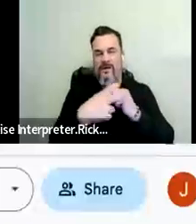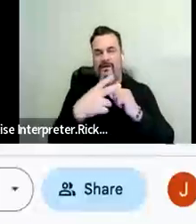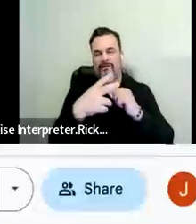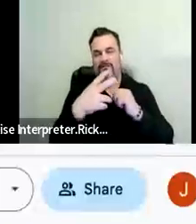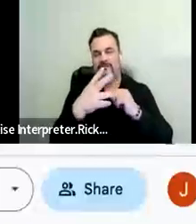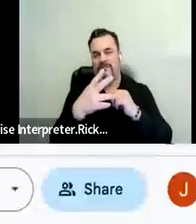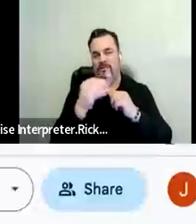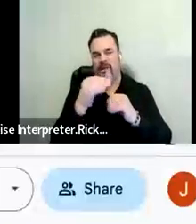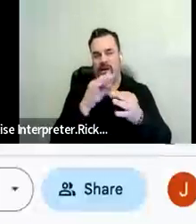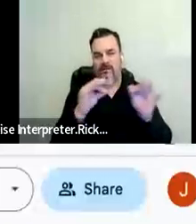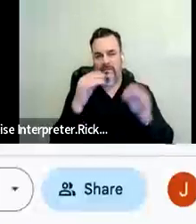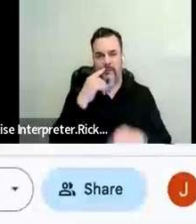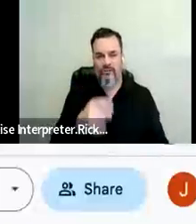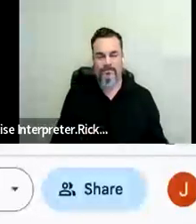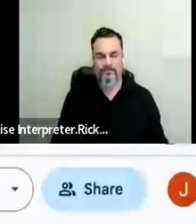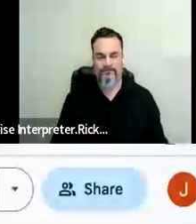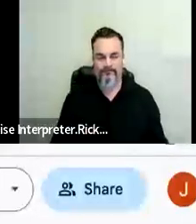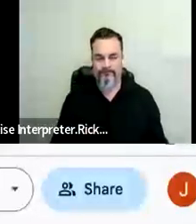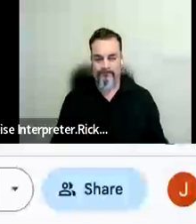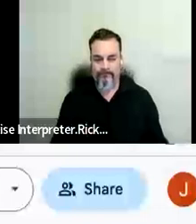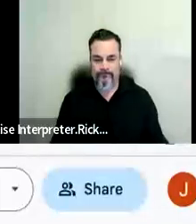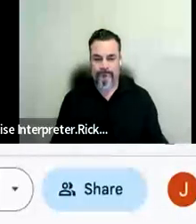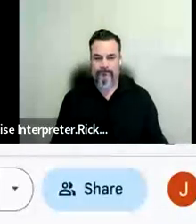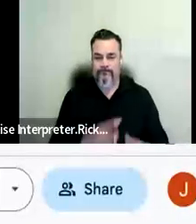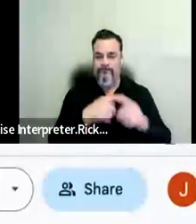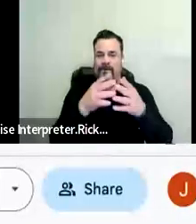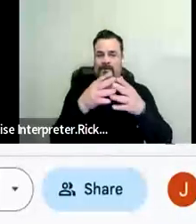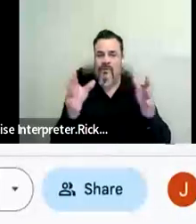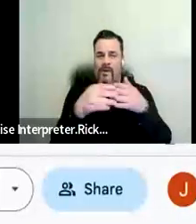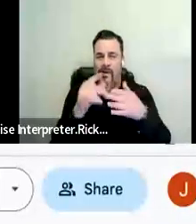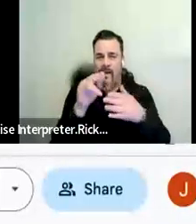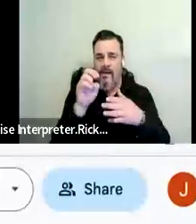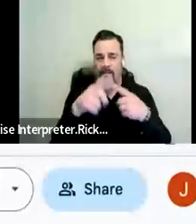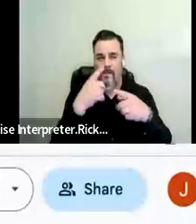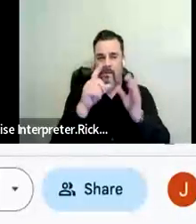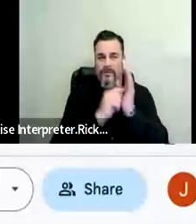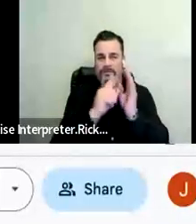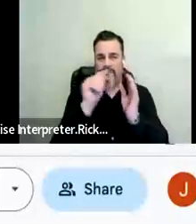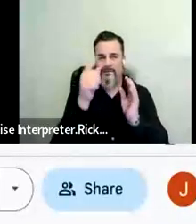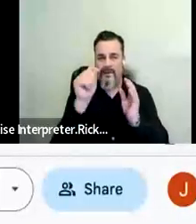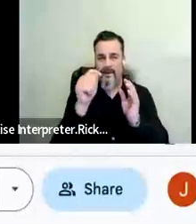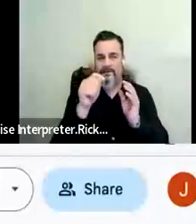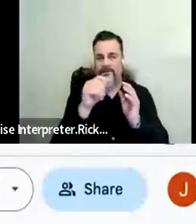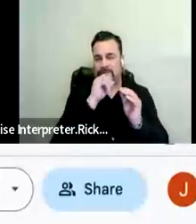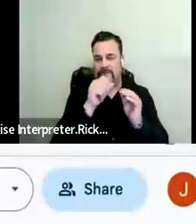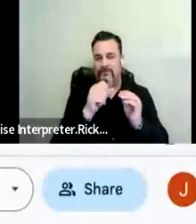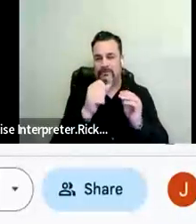you. And then general guidelines around printed text